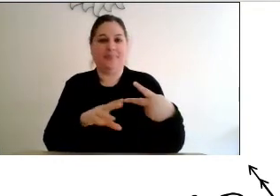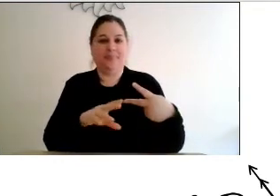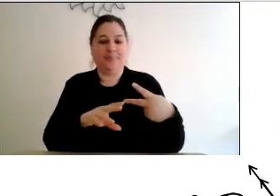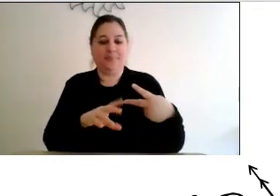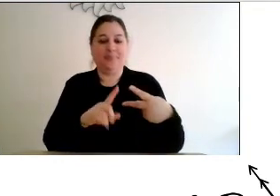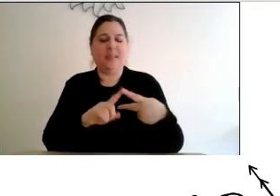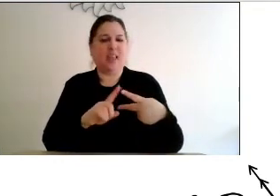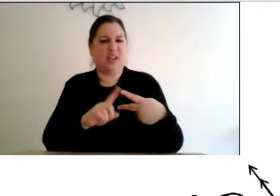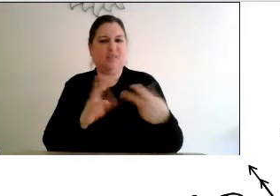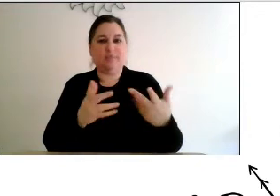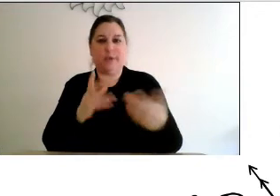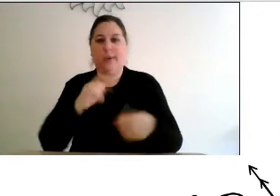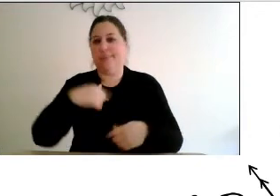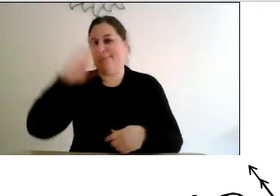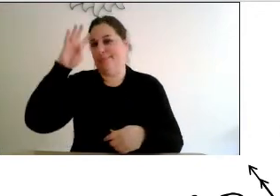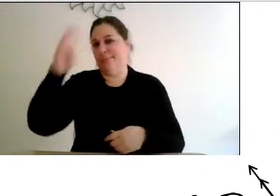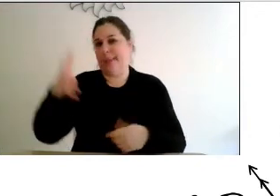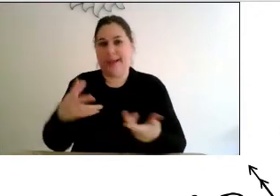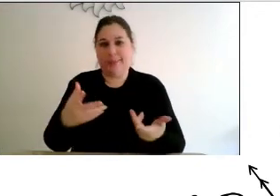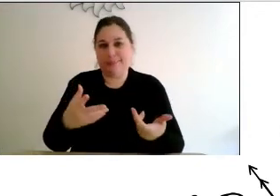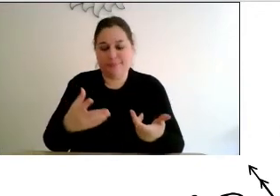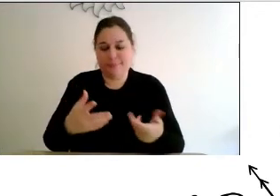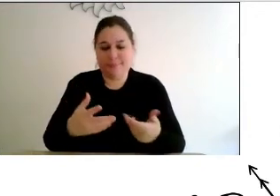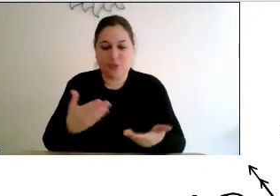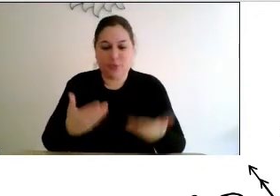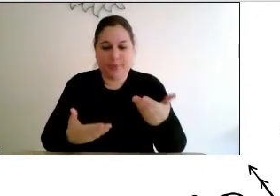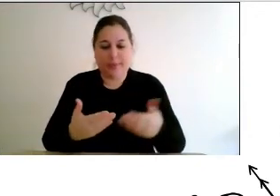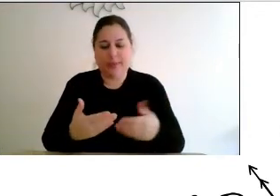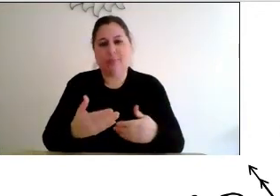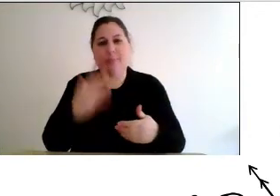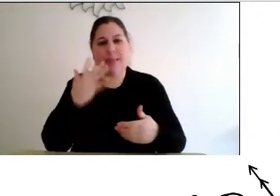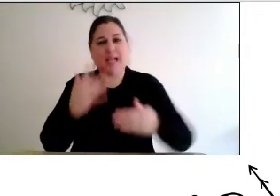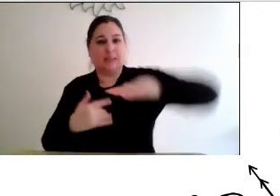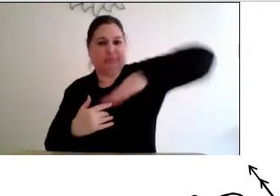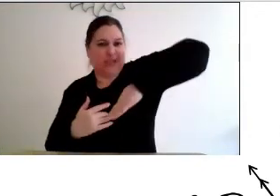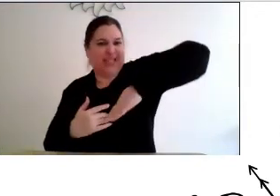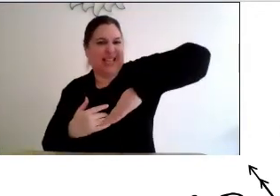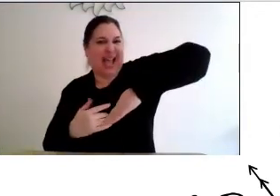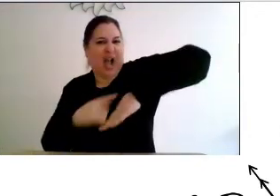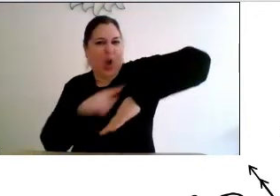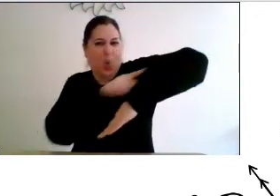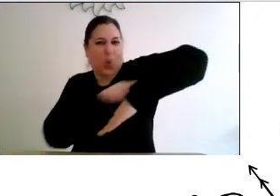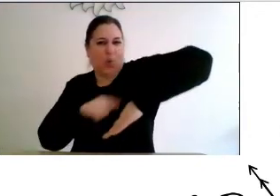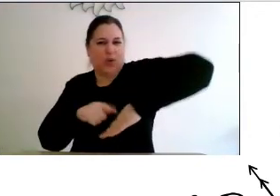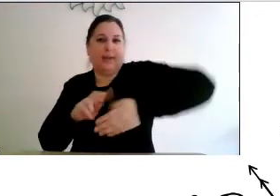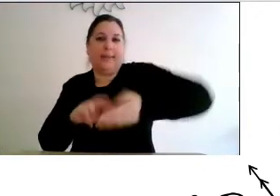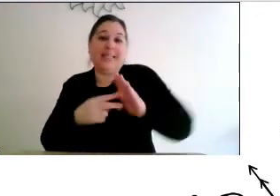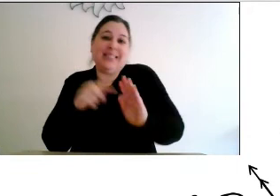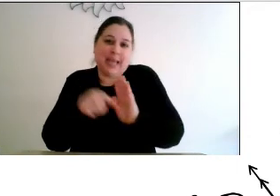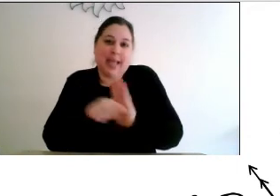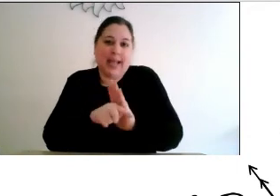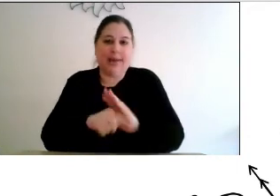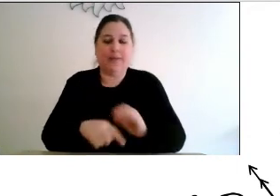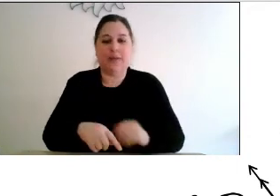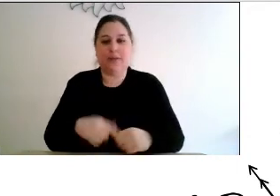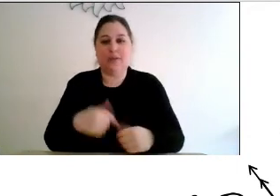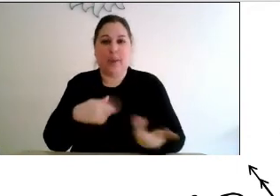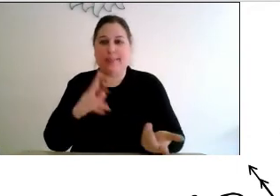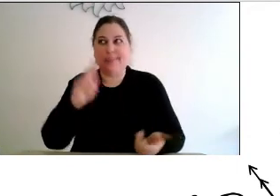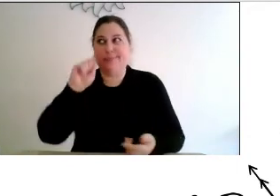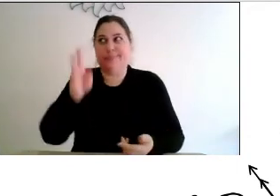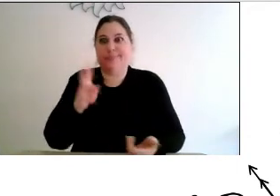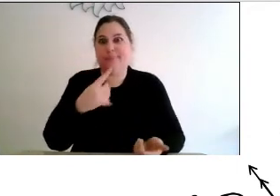this case, it's going down the line, so it really should be negative, a negative slope. So we'll just have it a negative slope.